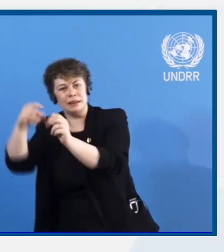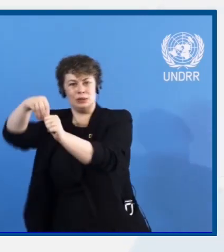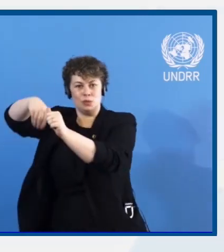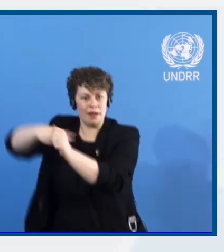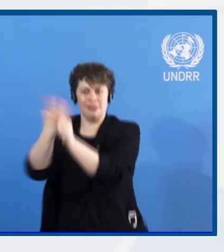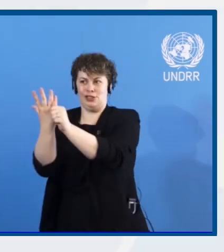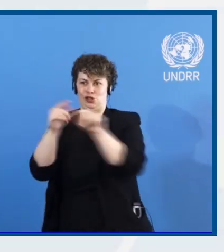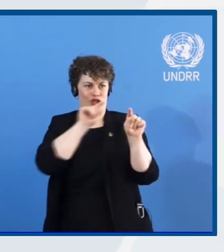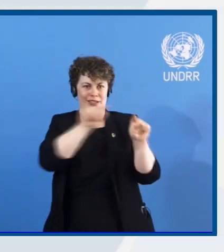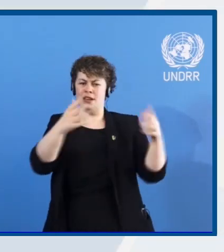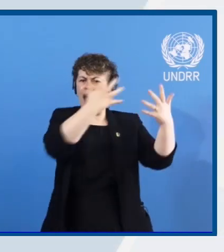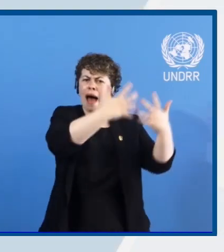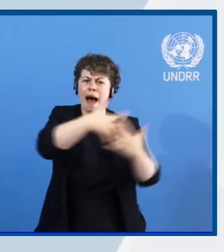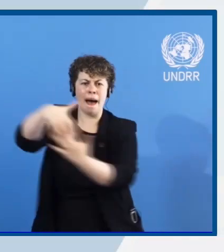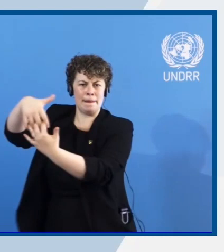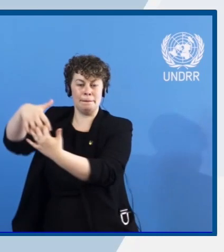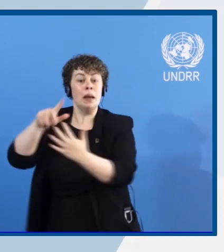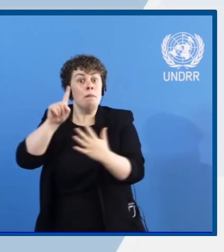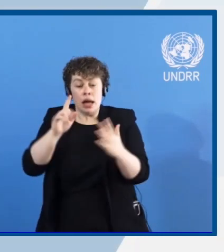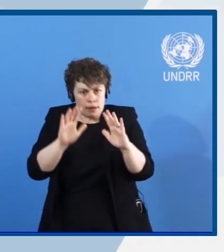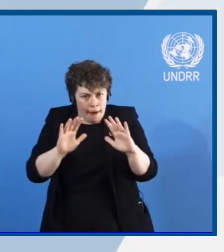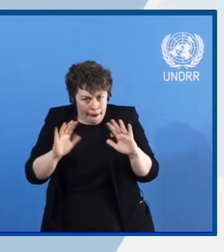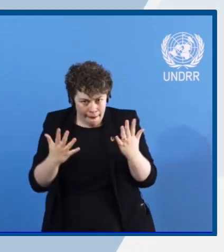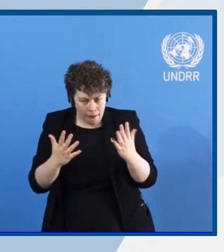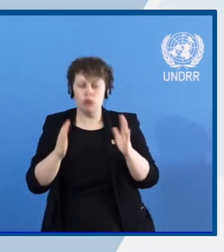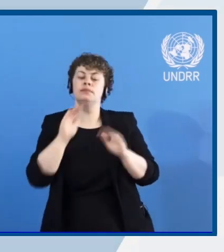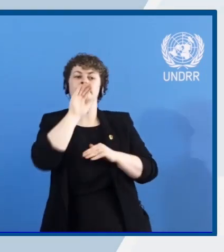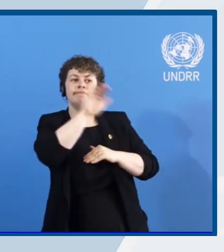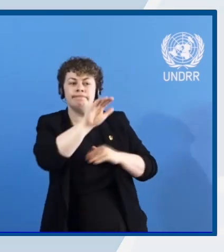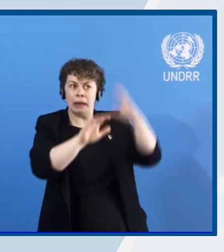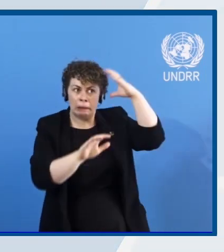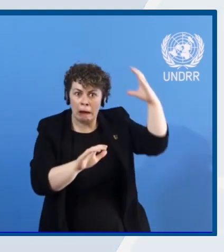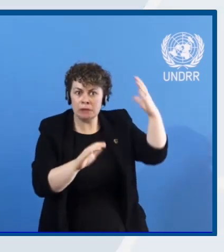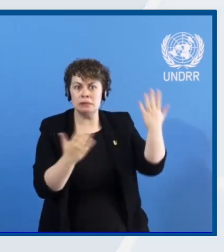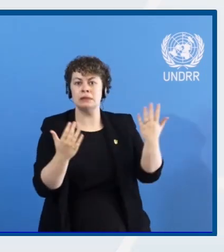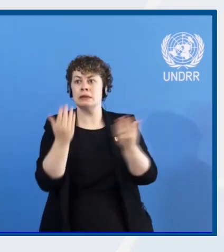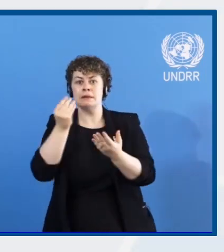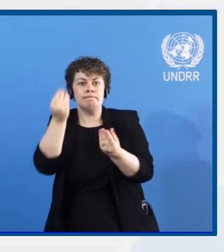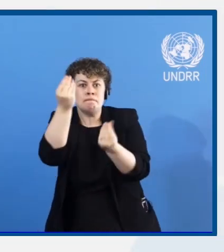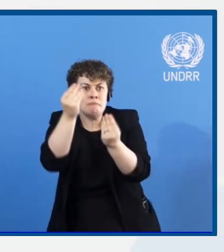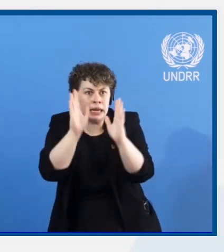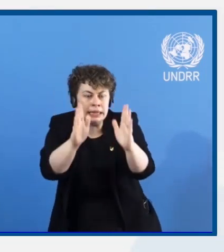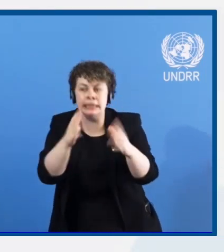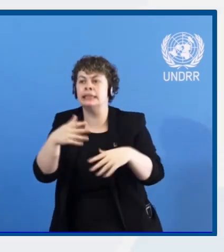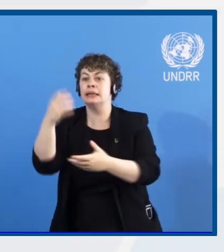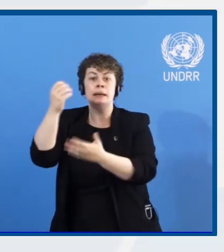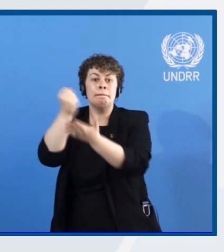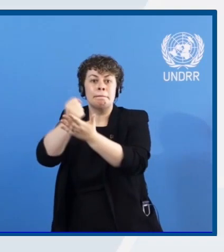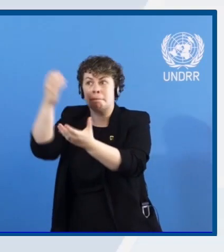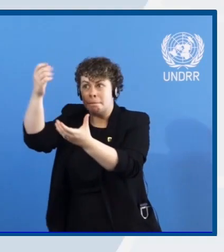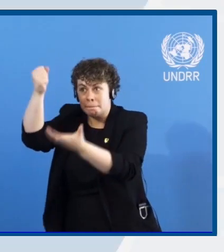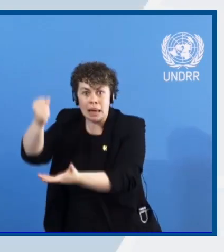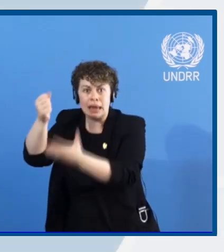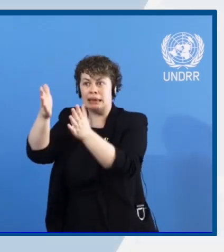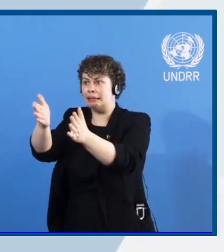sure that the decision makers, the governments, the local communities, the regulators, the private sector, they take this into